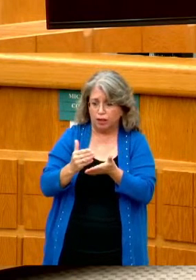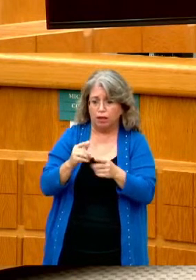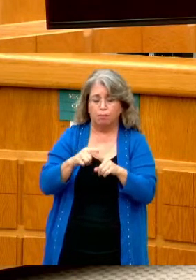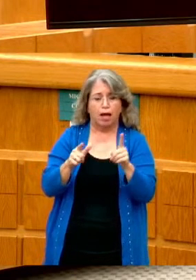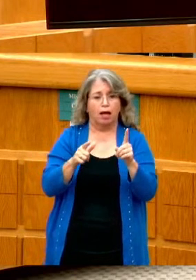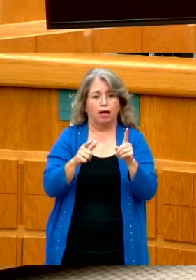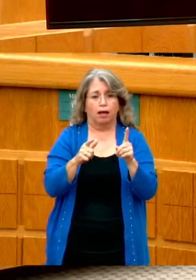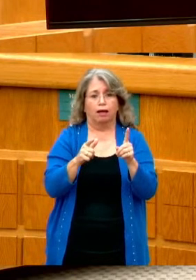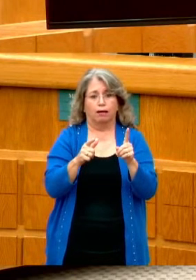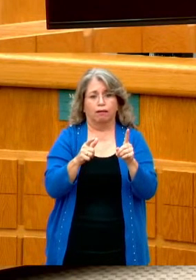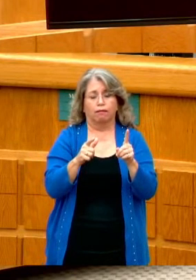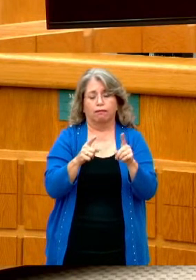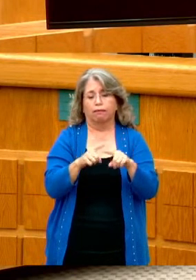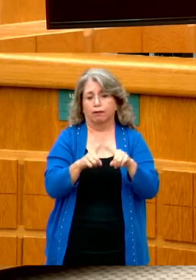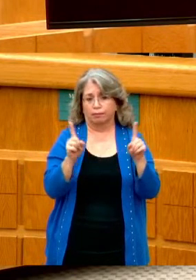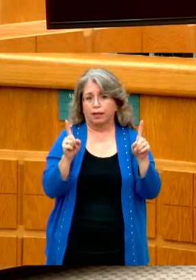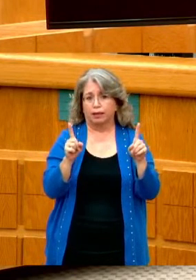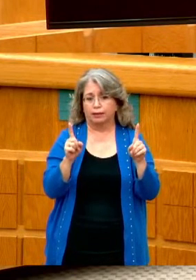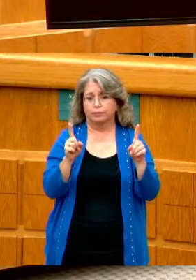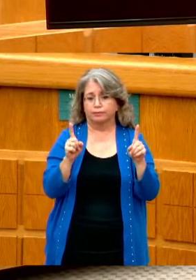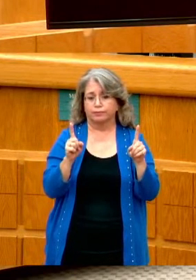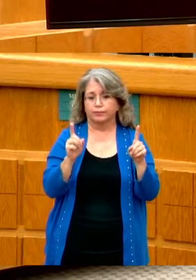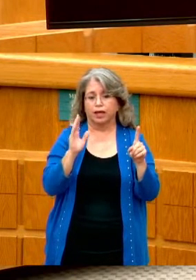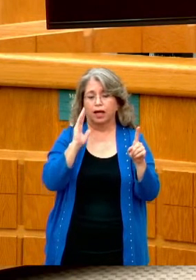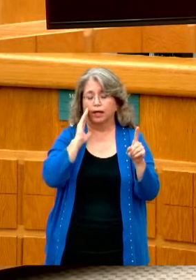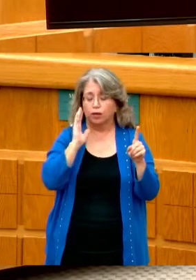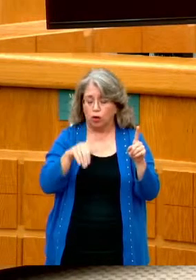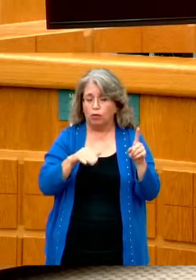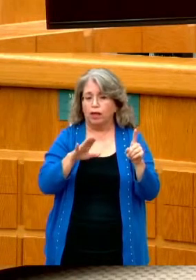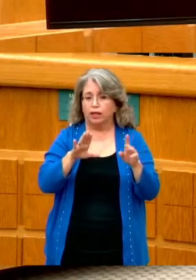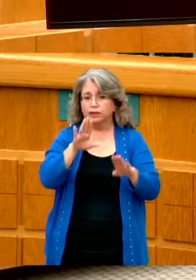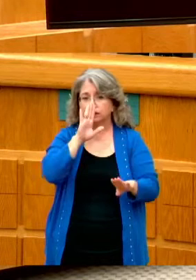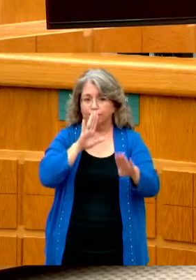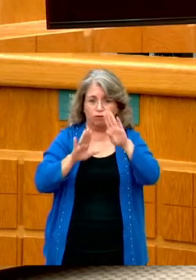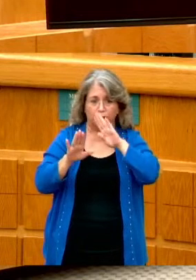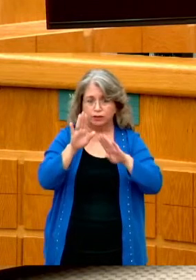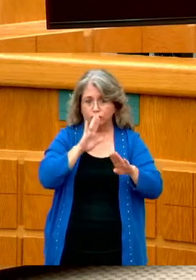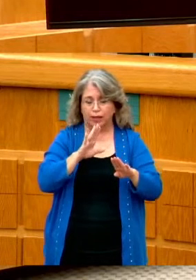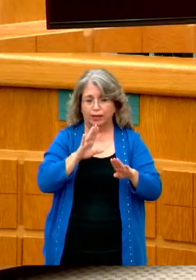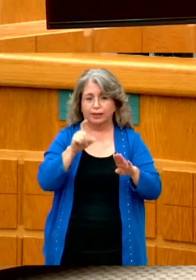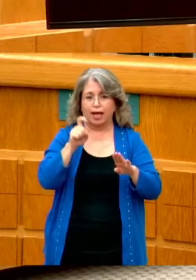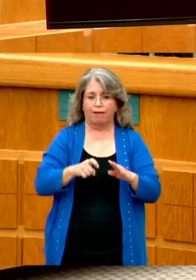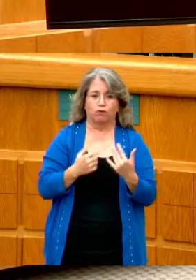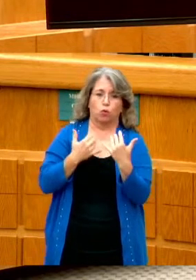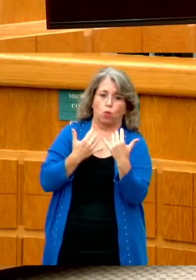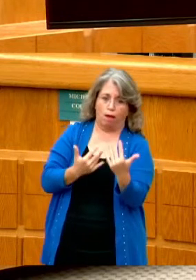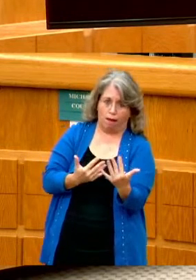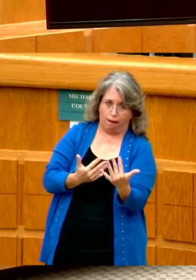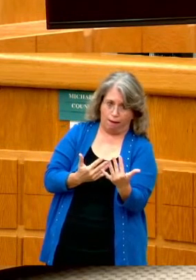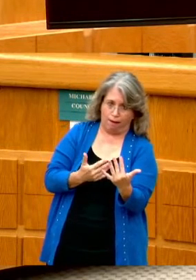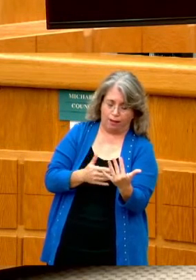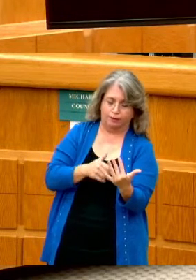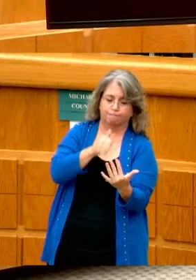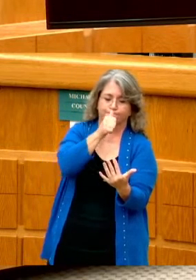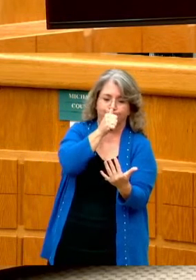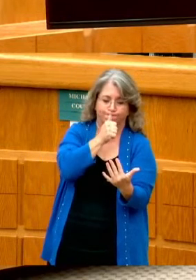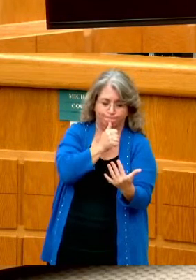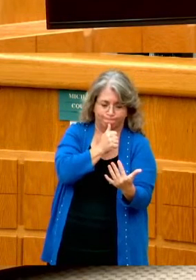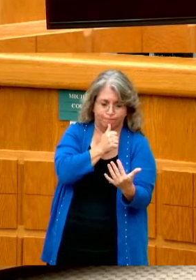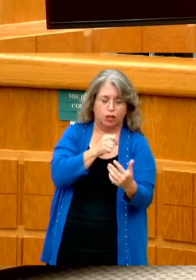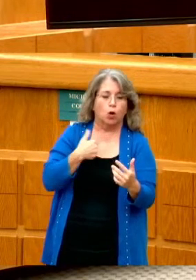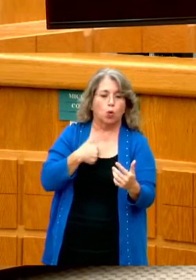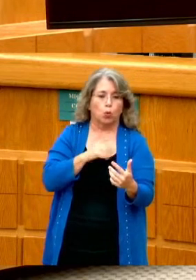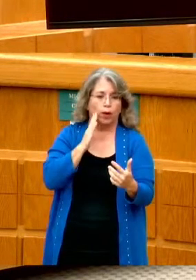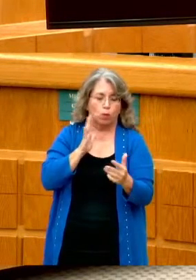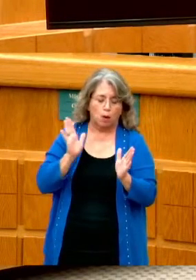providers. However, I know it can be frustrating to have to be patient and wait, but we are going to push as